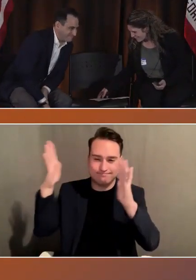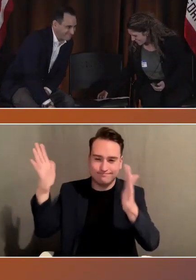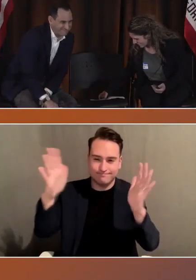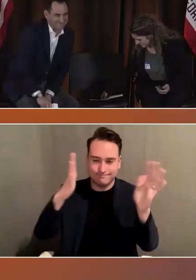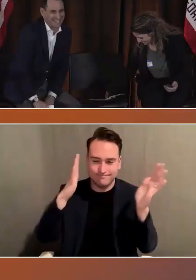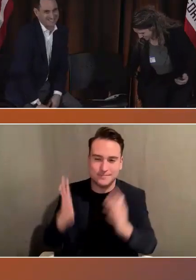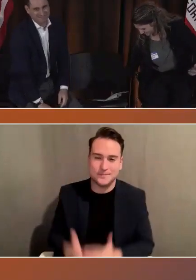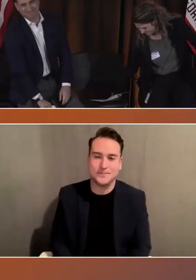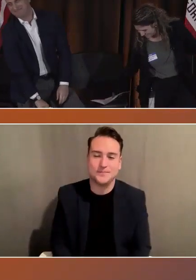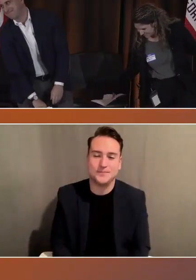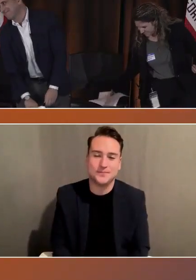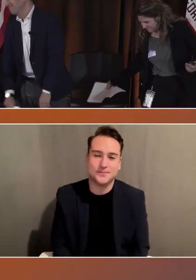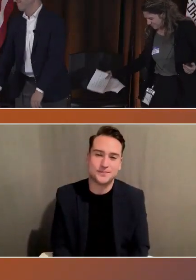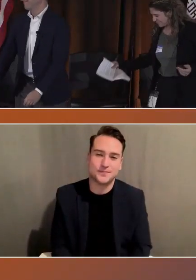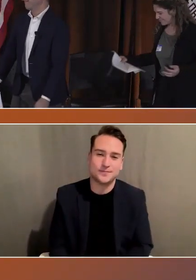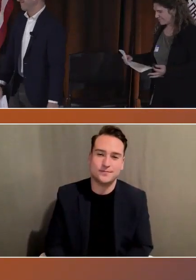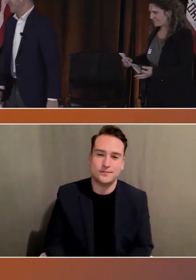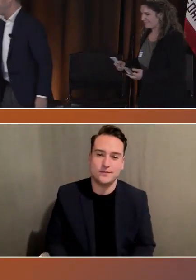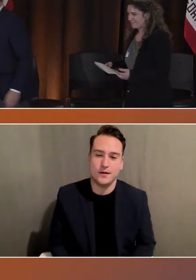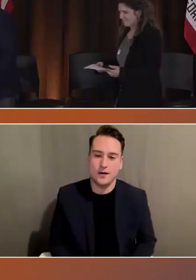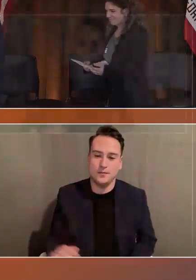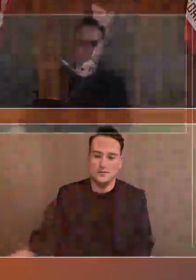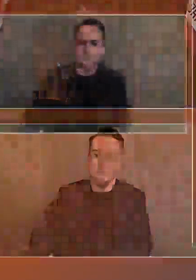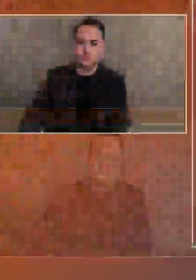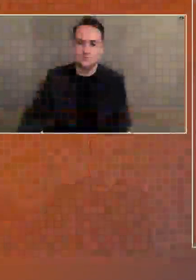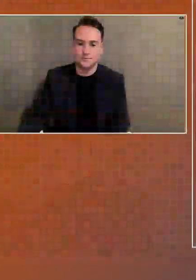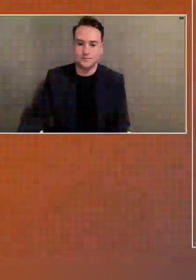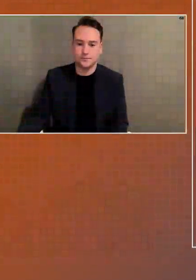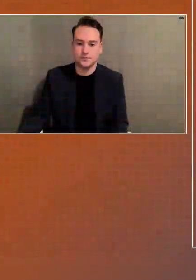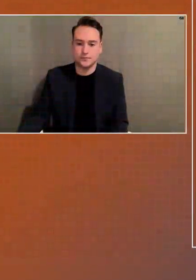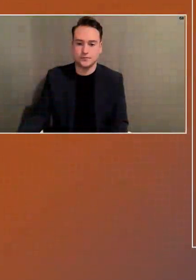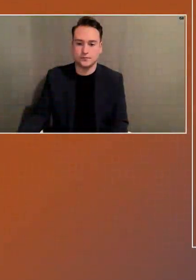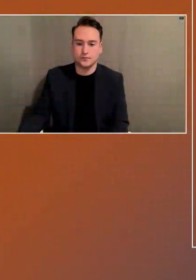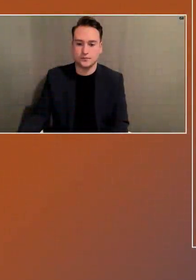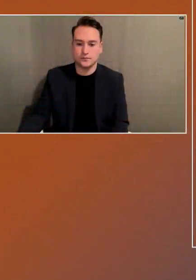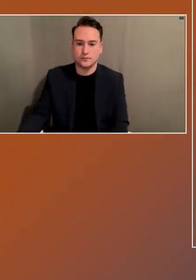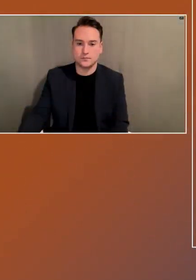You wrap it up.